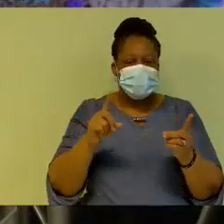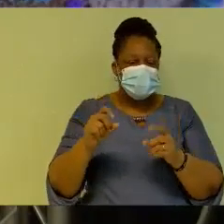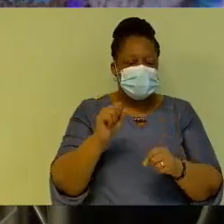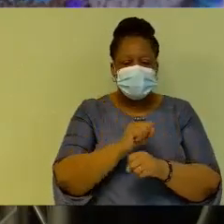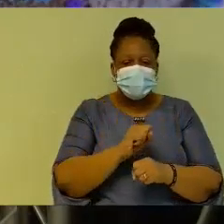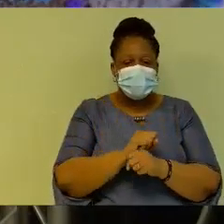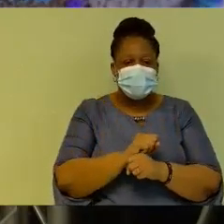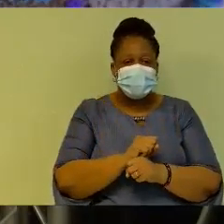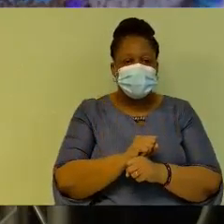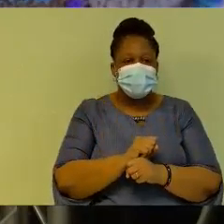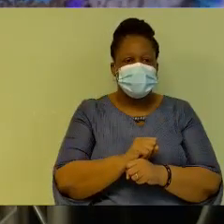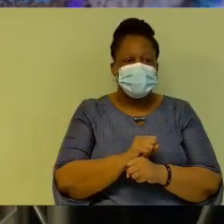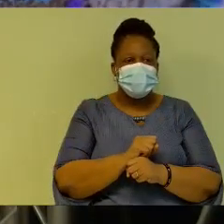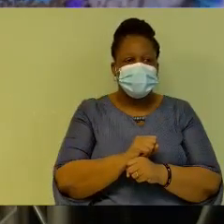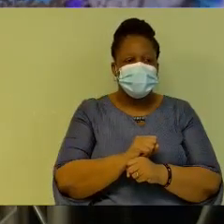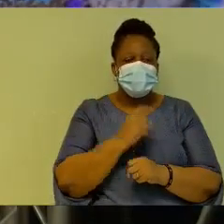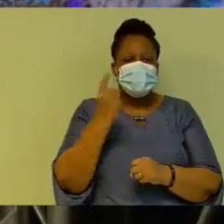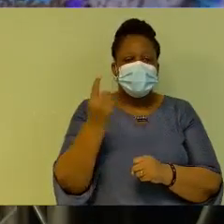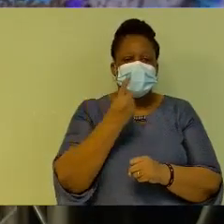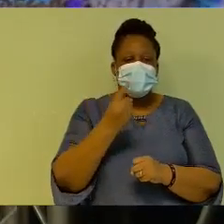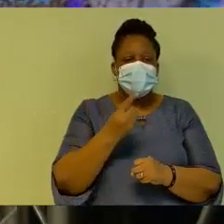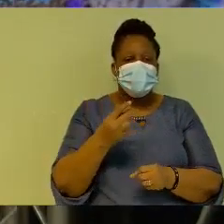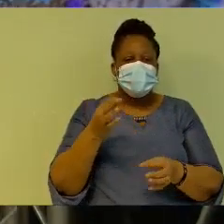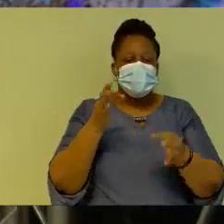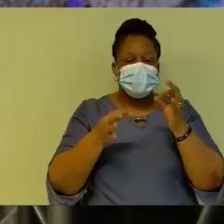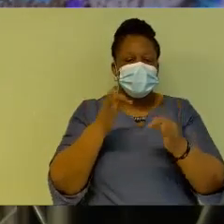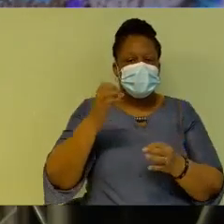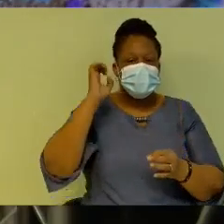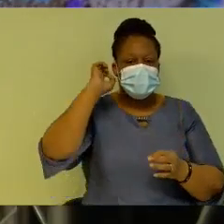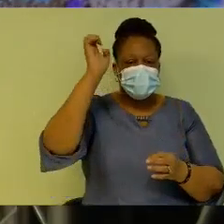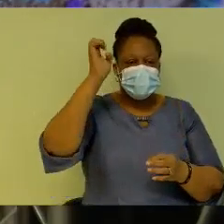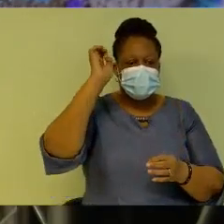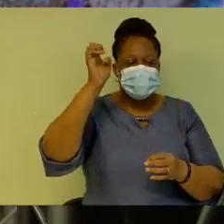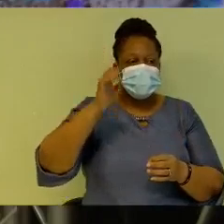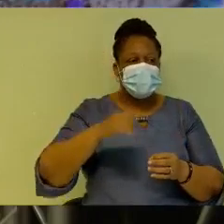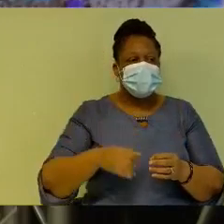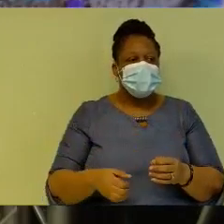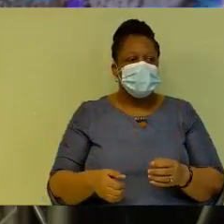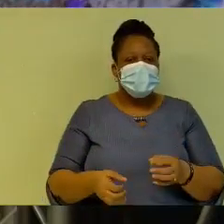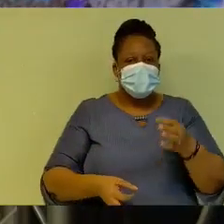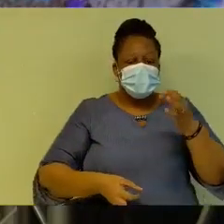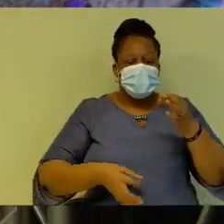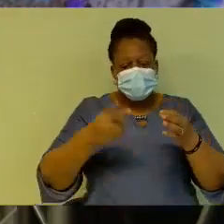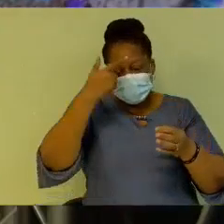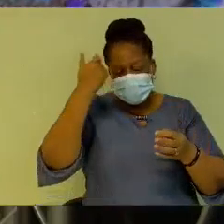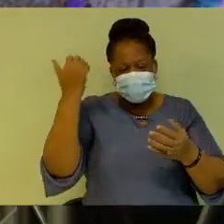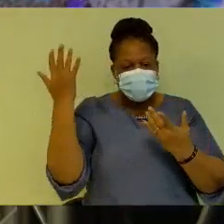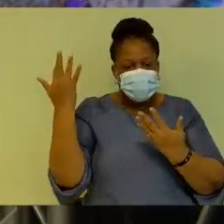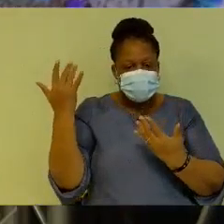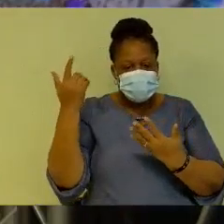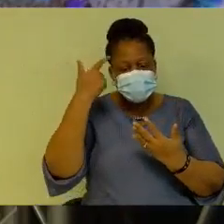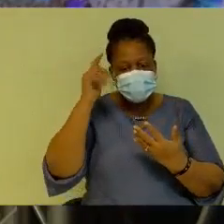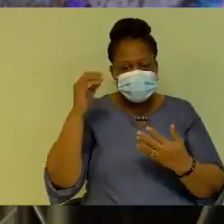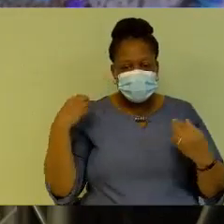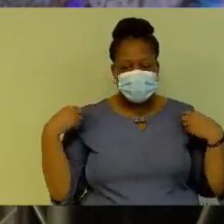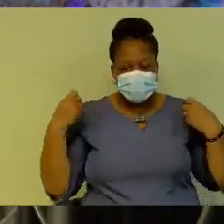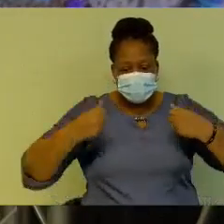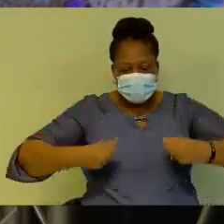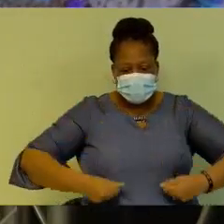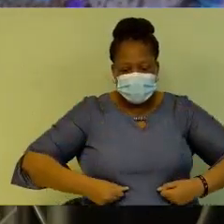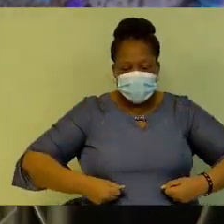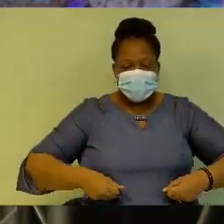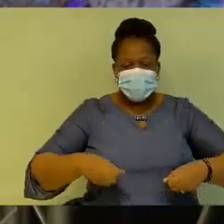procedures unless it's an emergency, because they are awaiting PPE supplies,